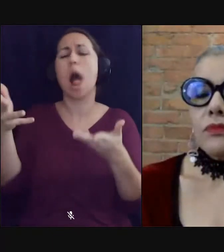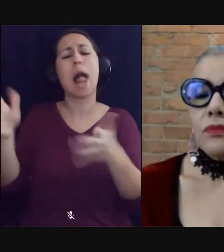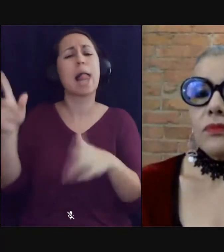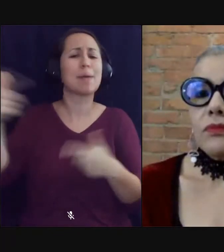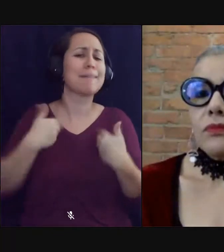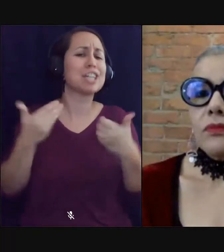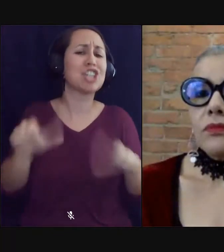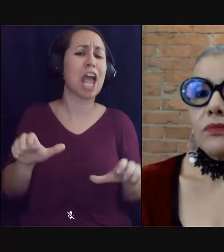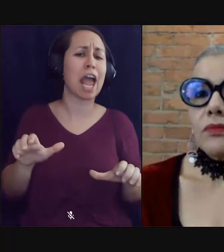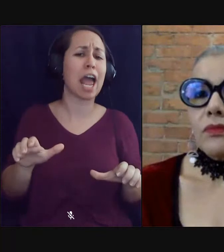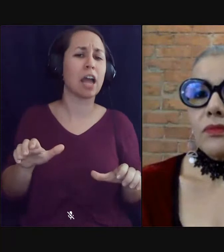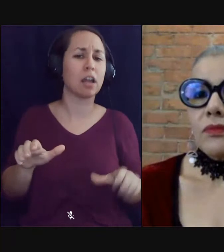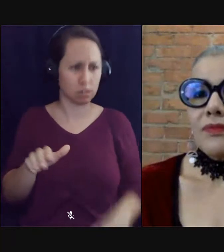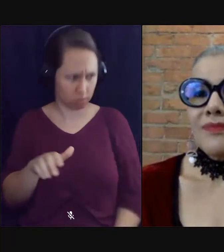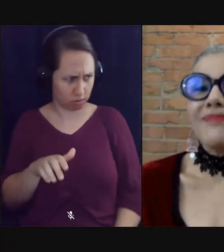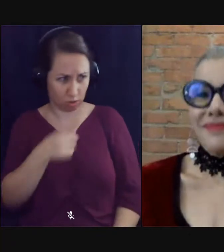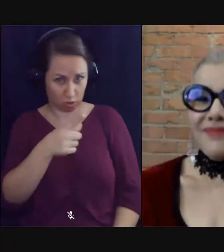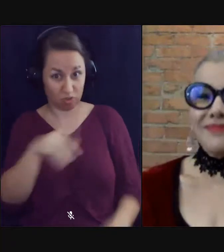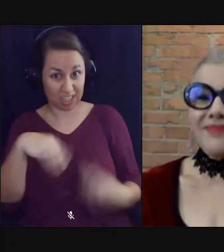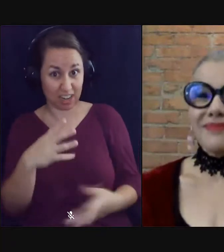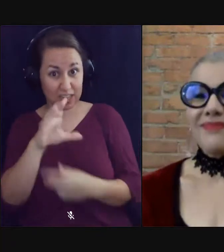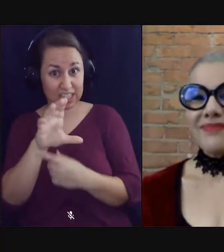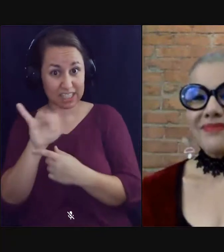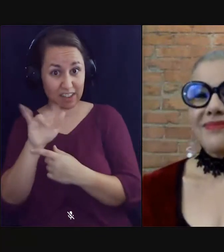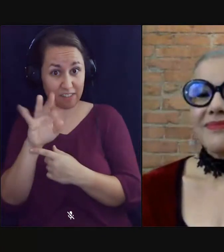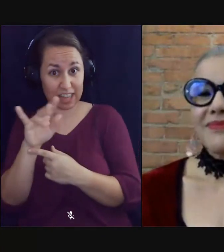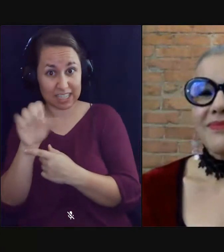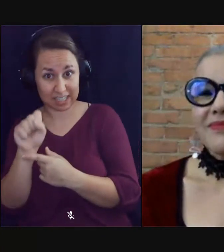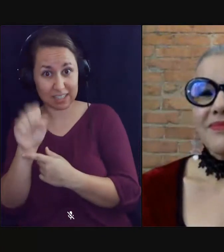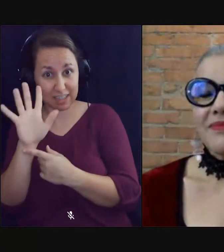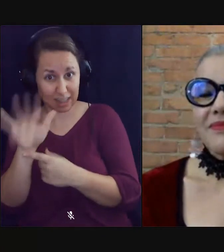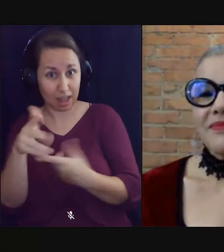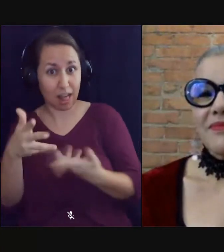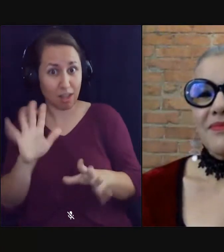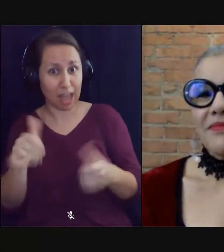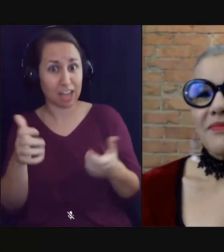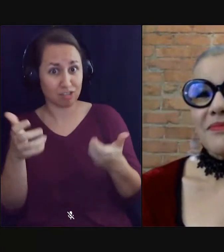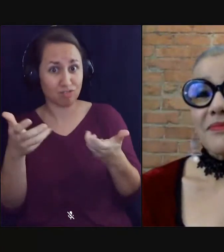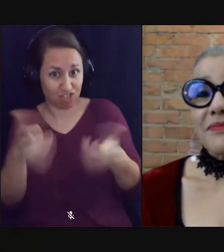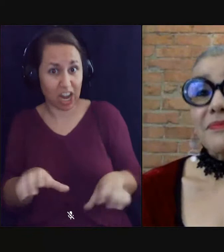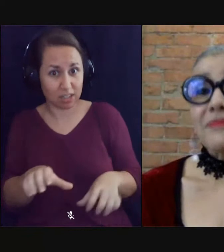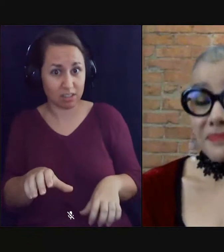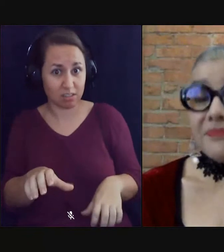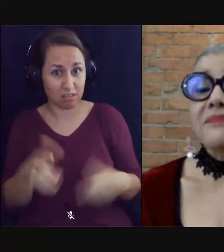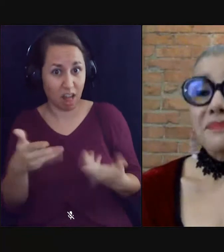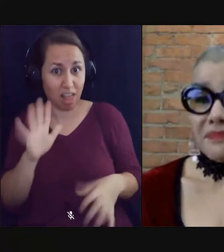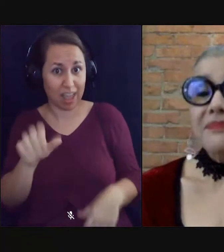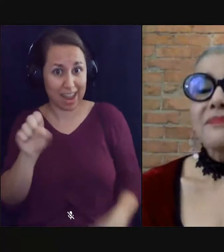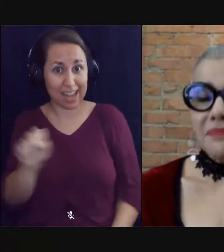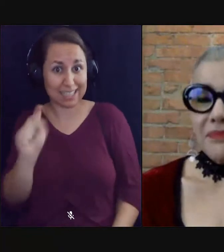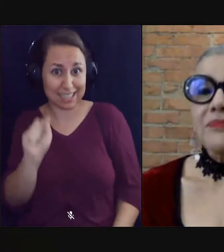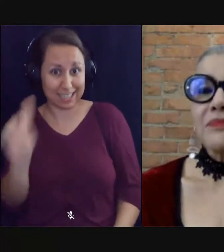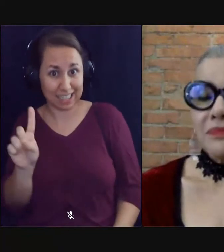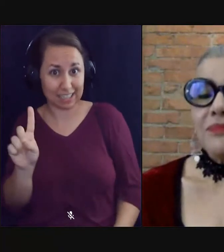Like, do you give syphilis a chance? Like, oh, let's give this flesh-eating crab a chance to eat our flesh. Like,